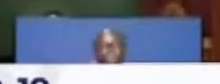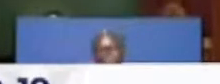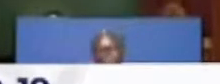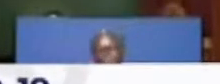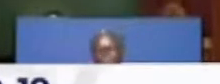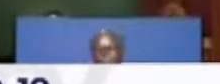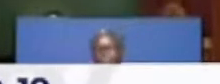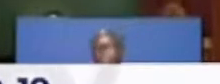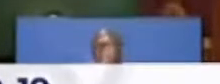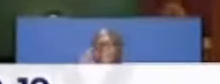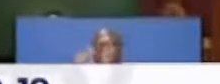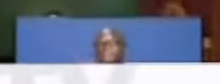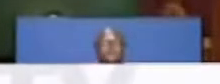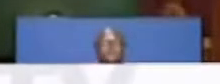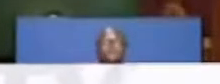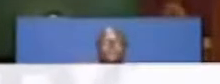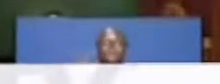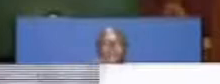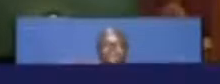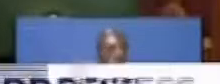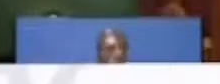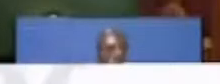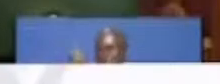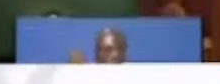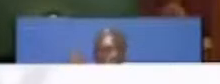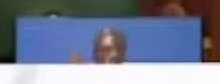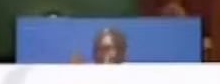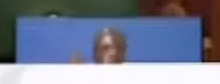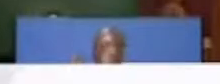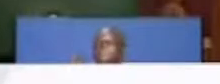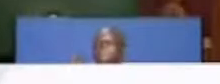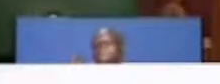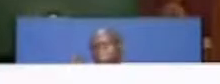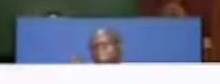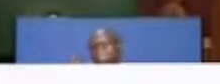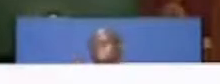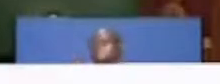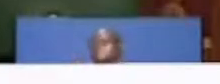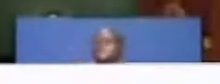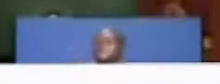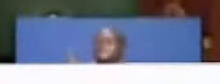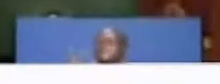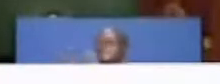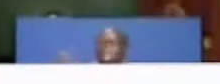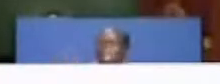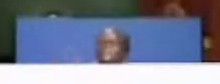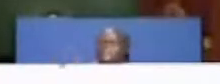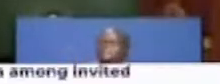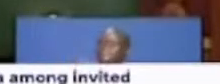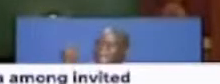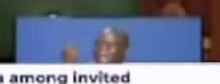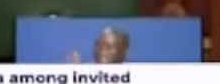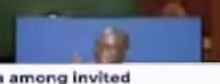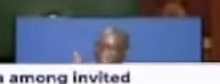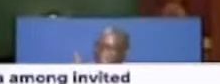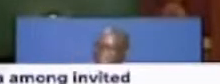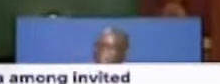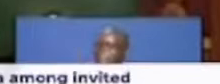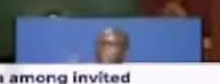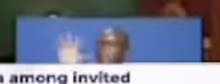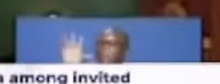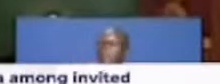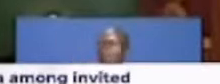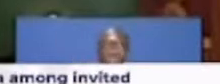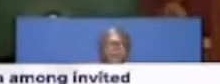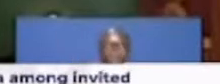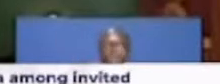But this is not the only thing in Kenya. It is not the only thing which Kenya is leading the continent. I am proud